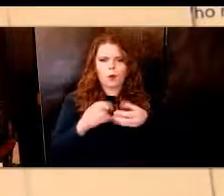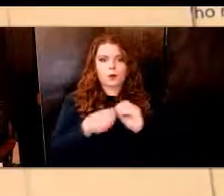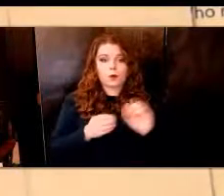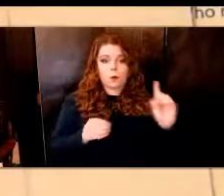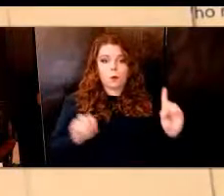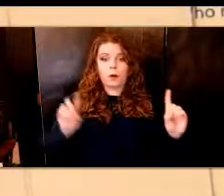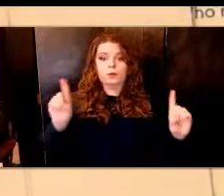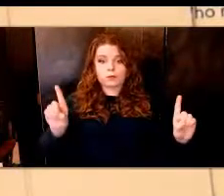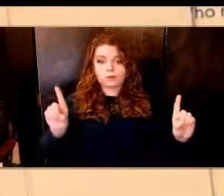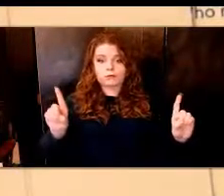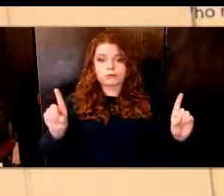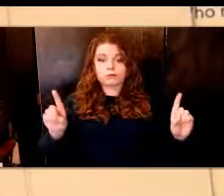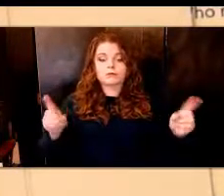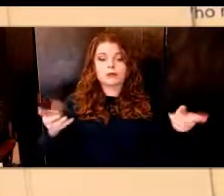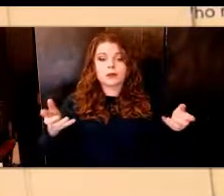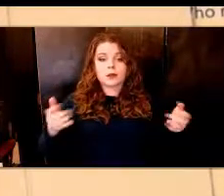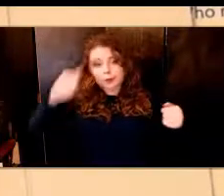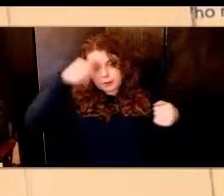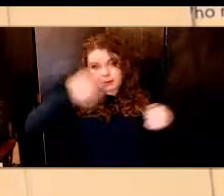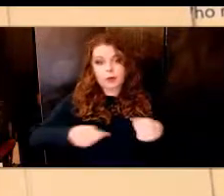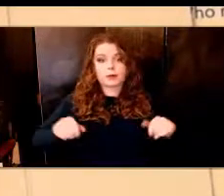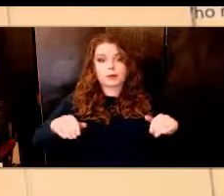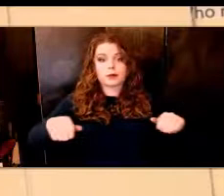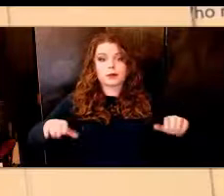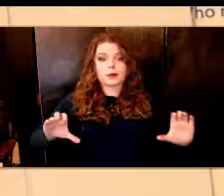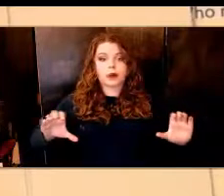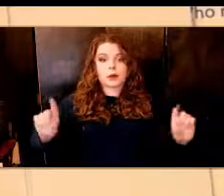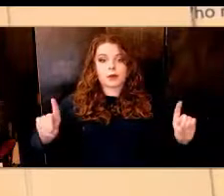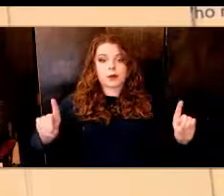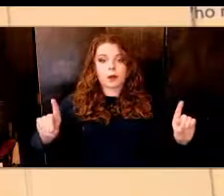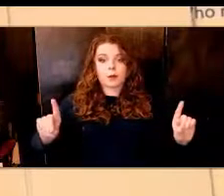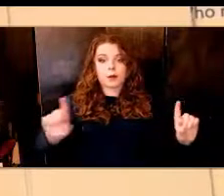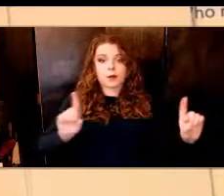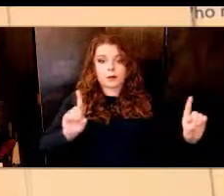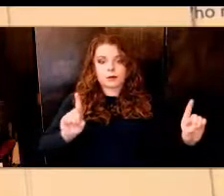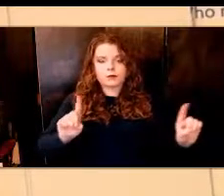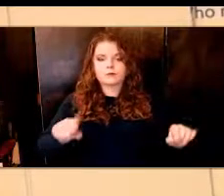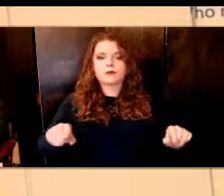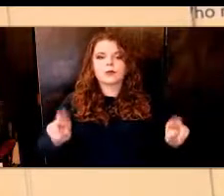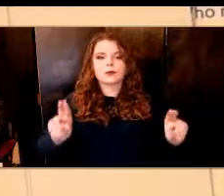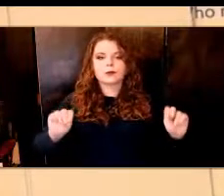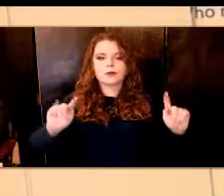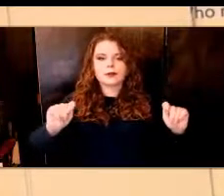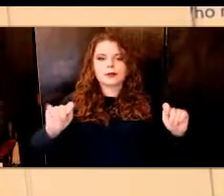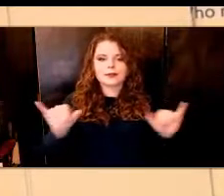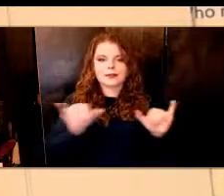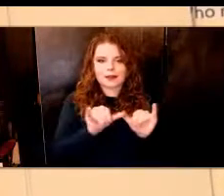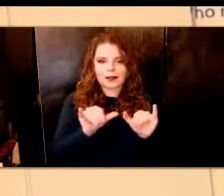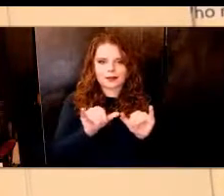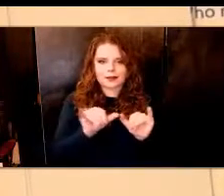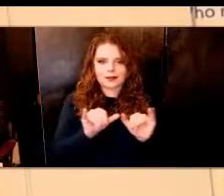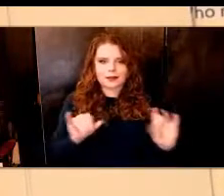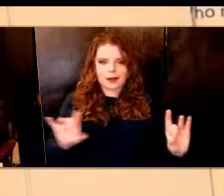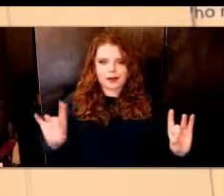same because I've already converted, so the common denominator is there, whole number 1. Now I'm looking at the unit size of the denominator